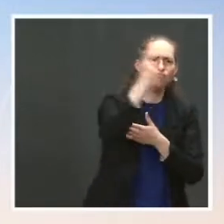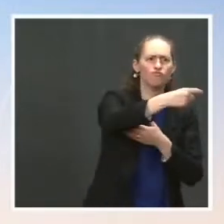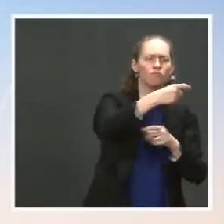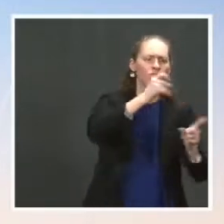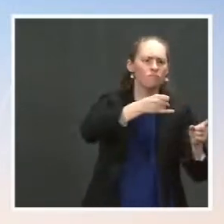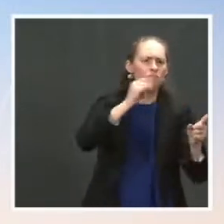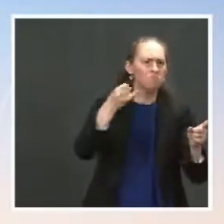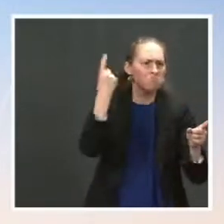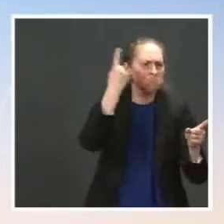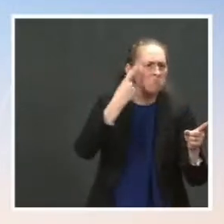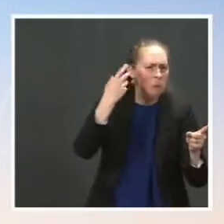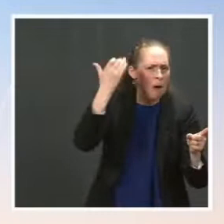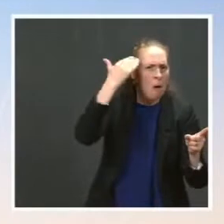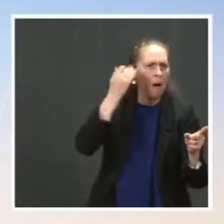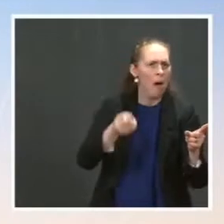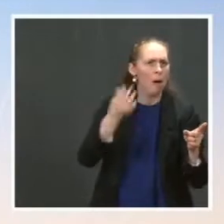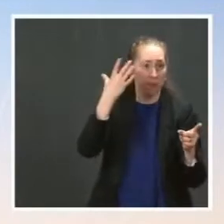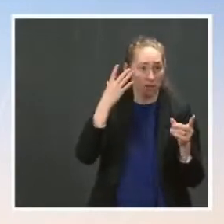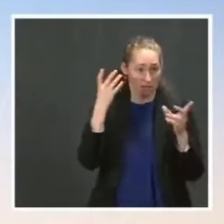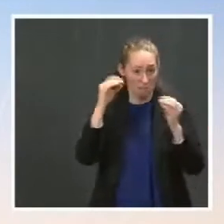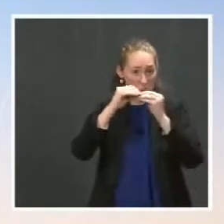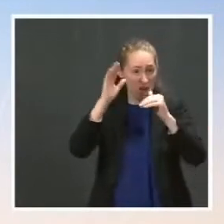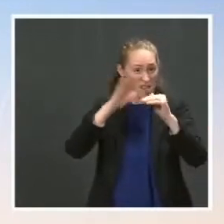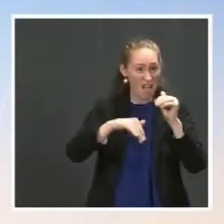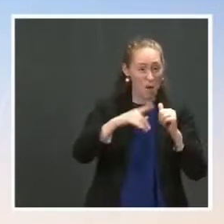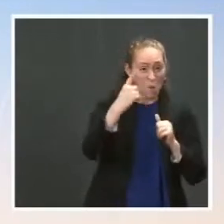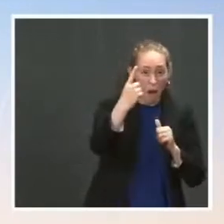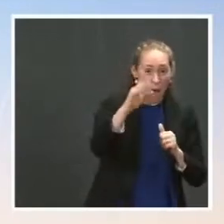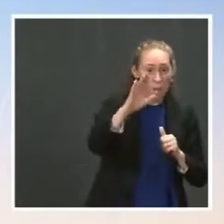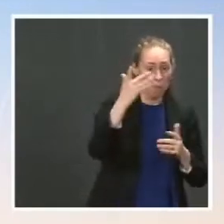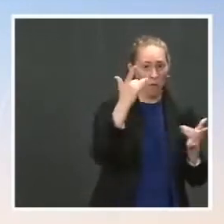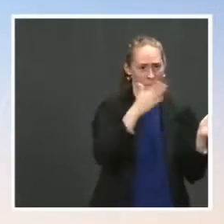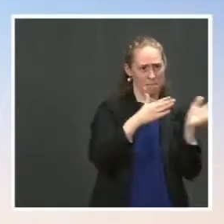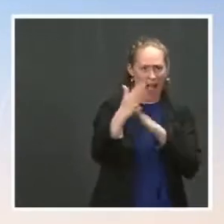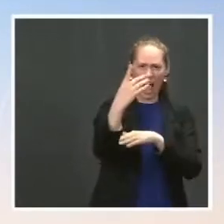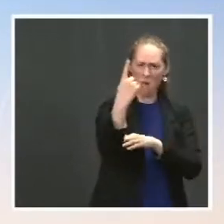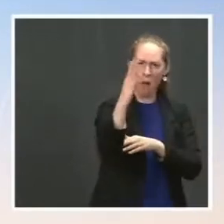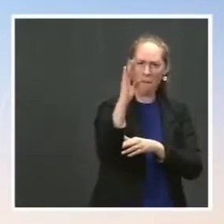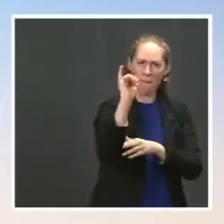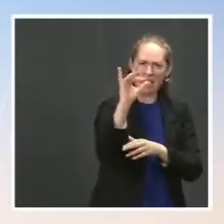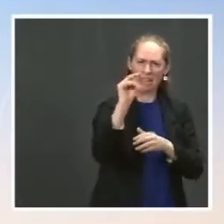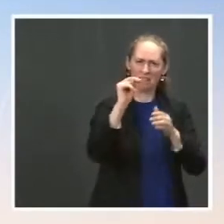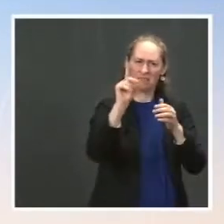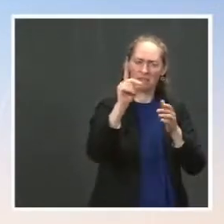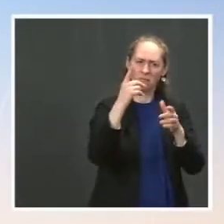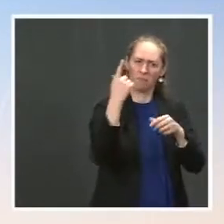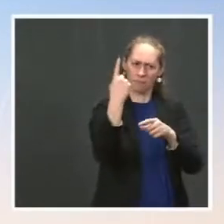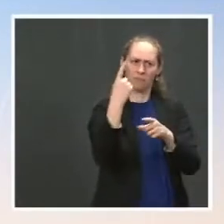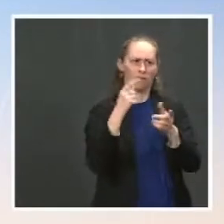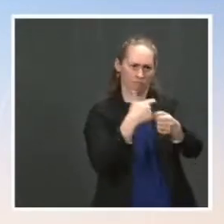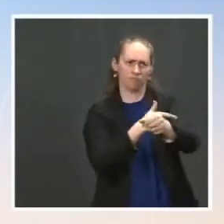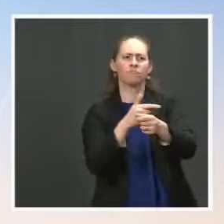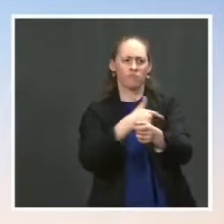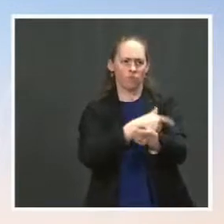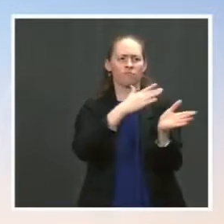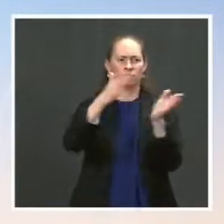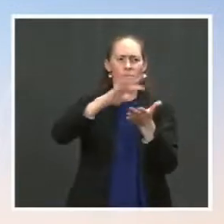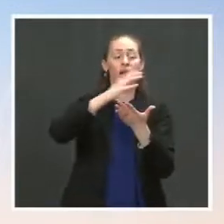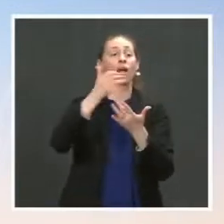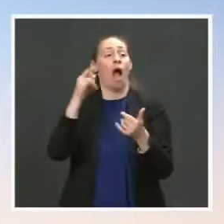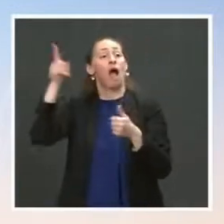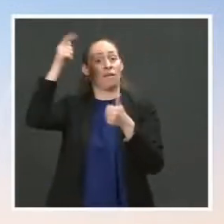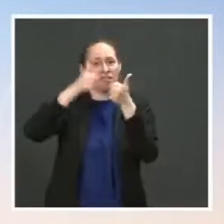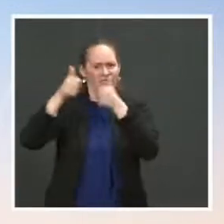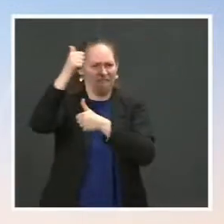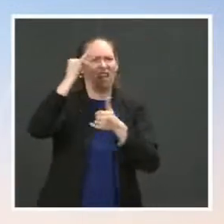them, has he actually spoken with any of the executives at Johnson & Johnson, given these uneven numbers of doses that we're seeing coming in and